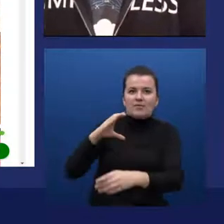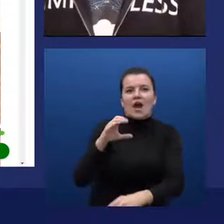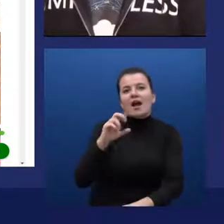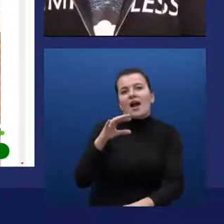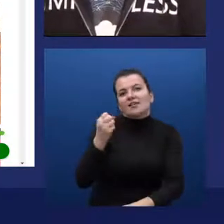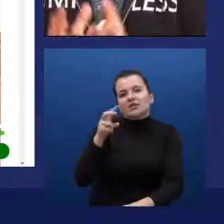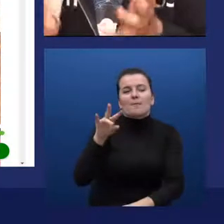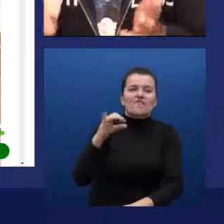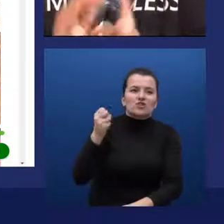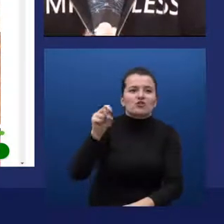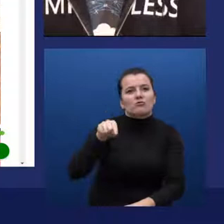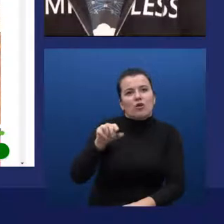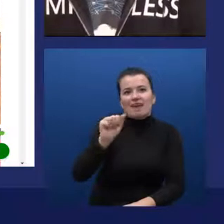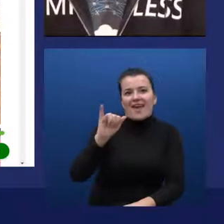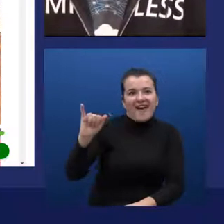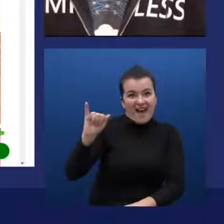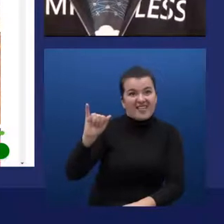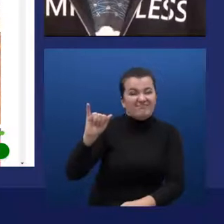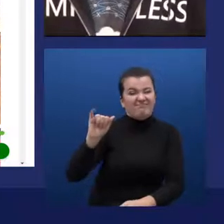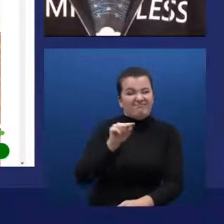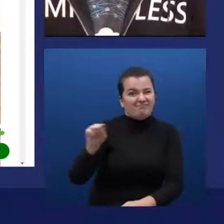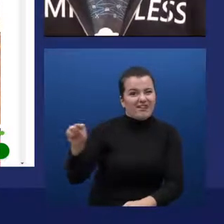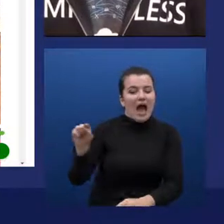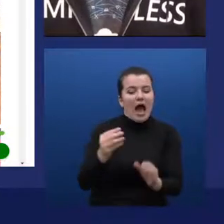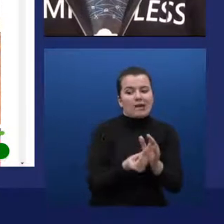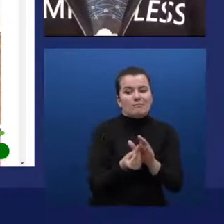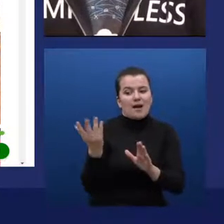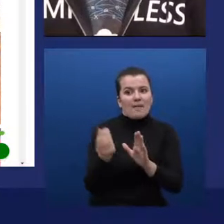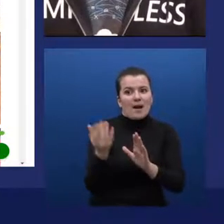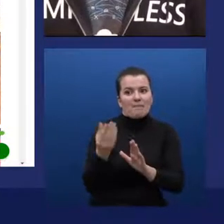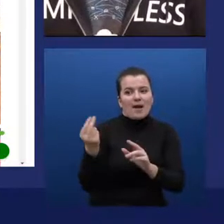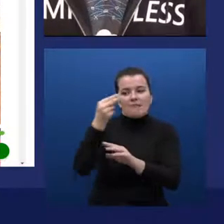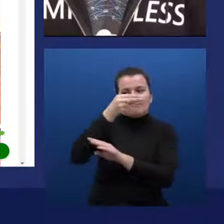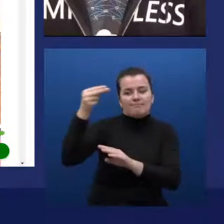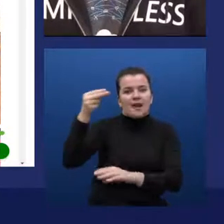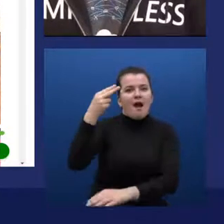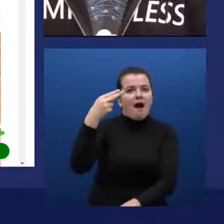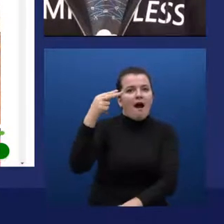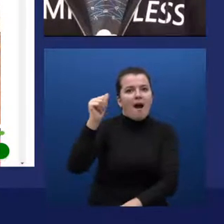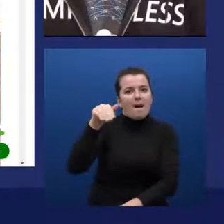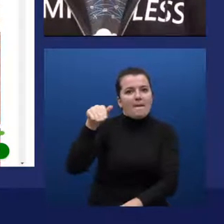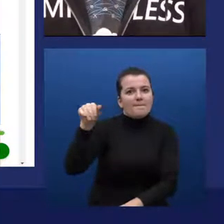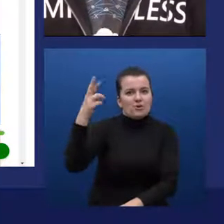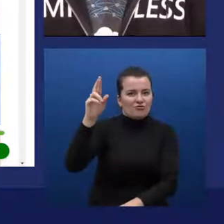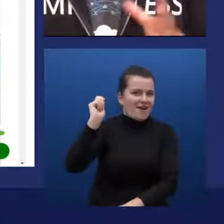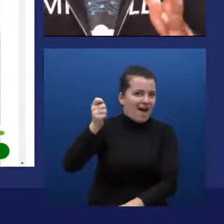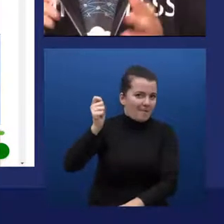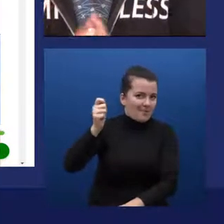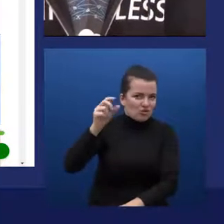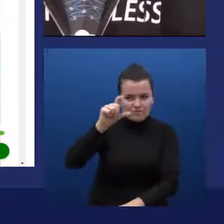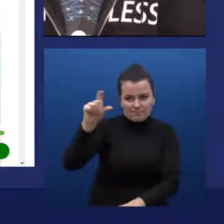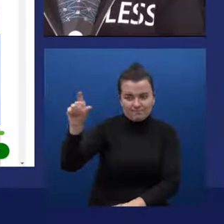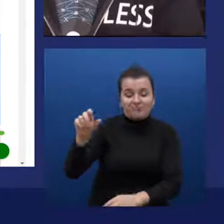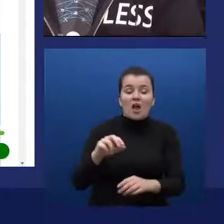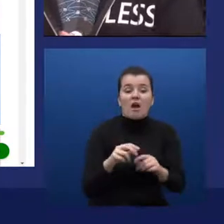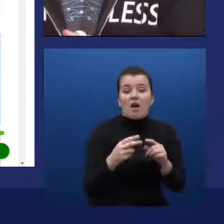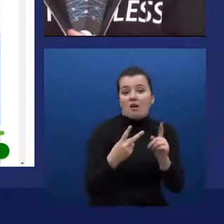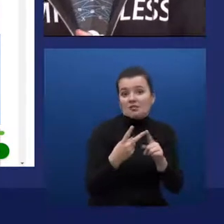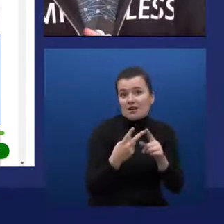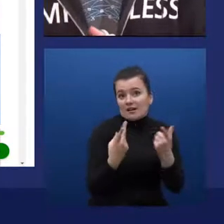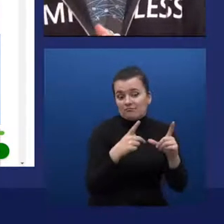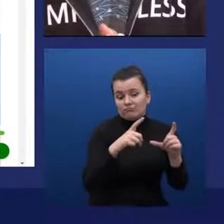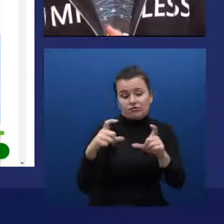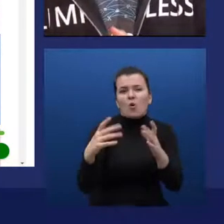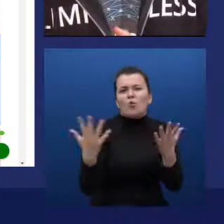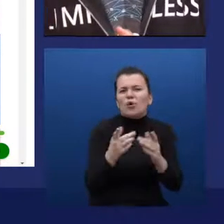label all these images as a hammer. And then I'm going to add another object. So what is the next object that we've just